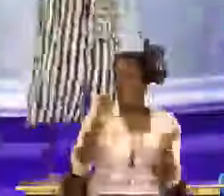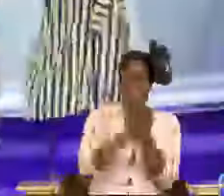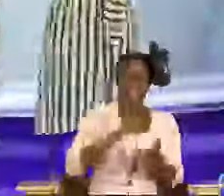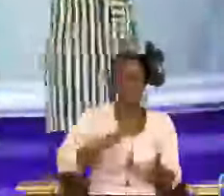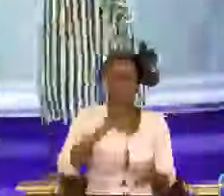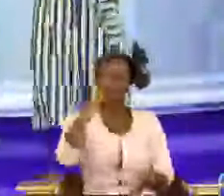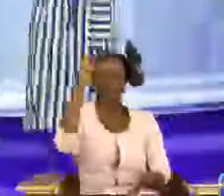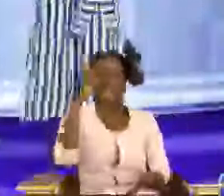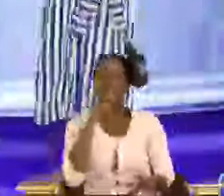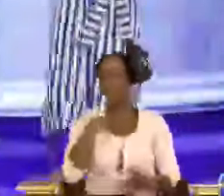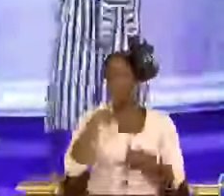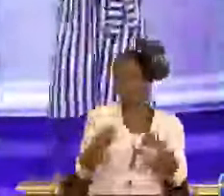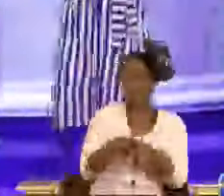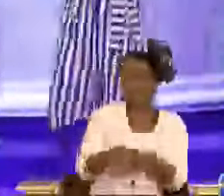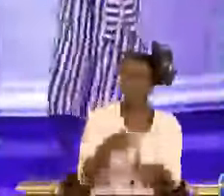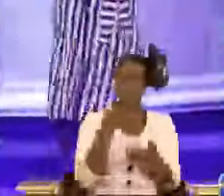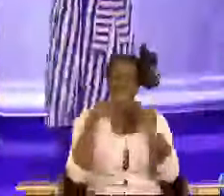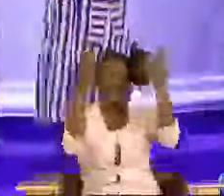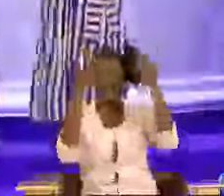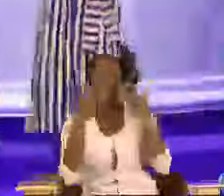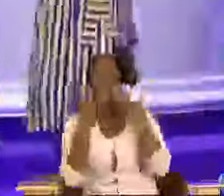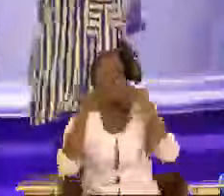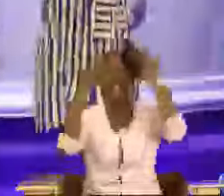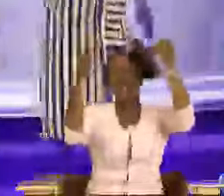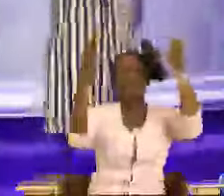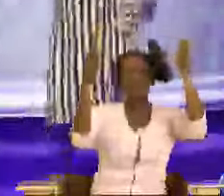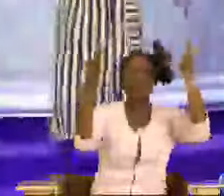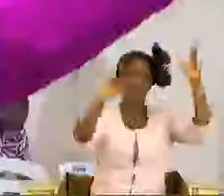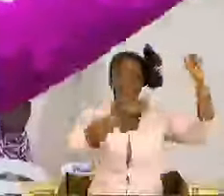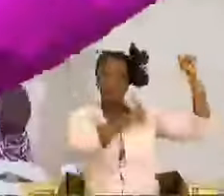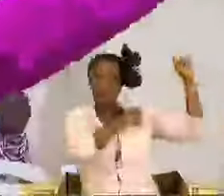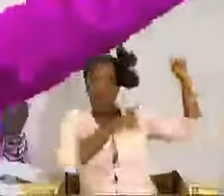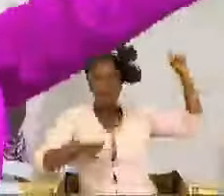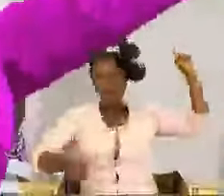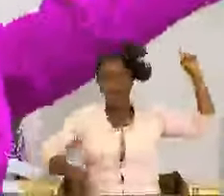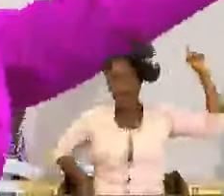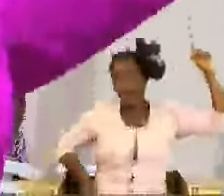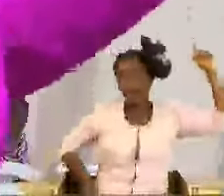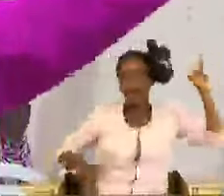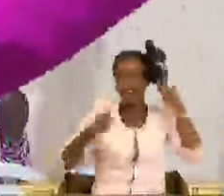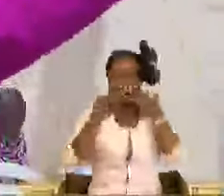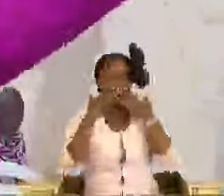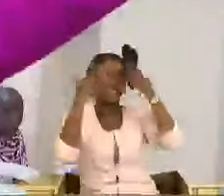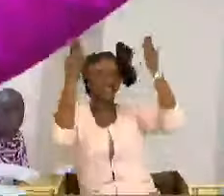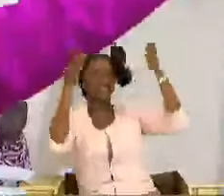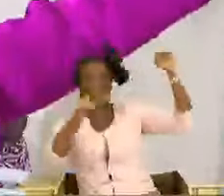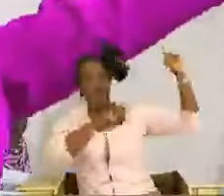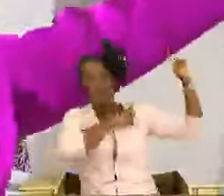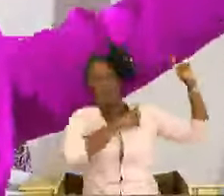can I Youk you and I just want to say